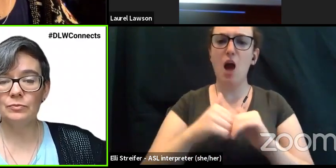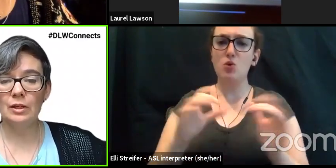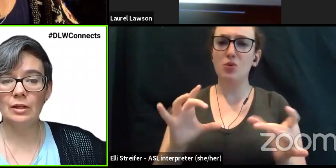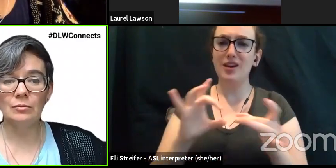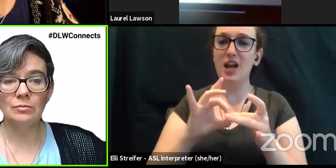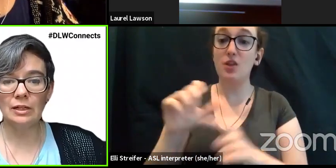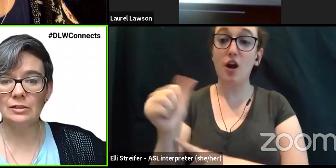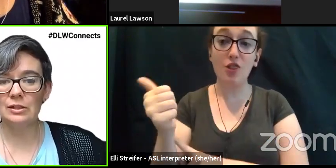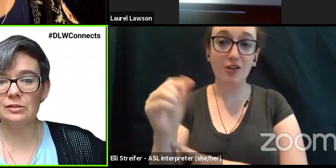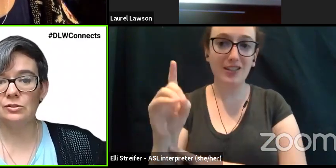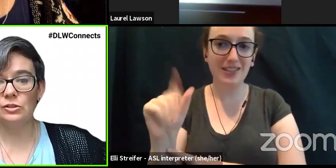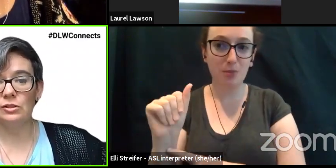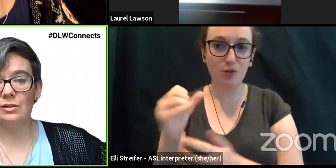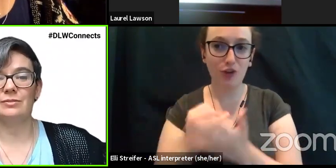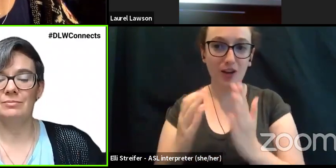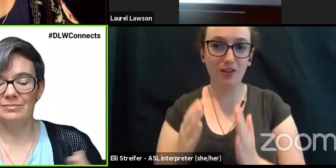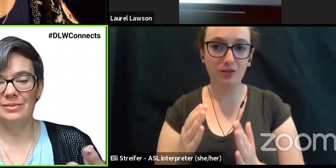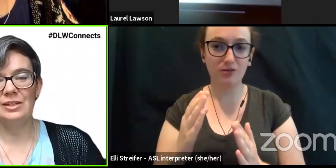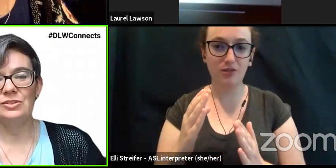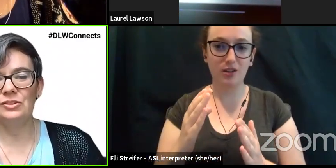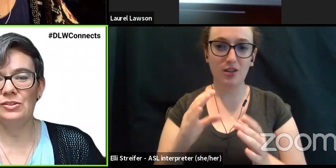artists? Michaela says that she,